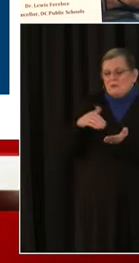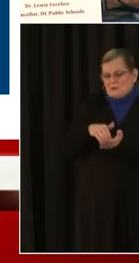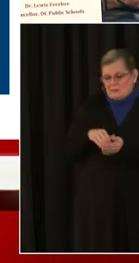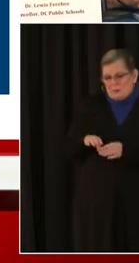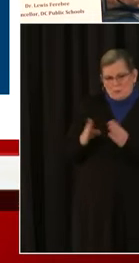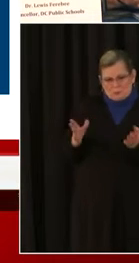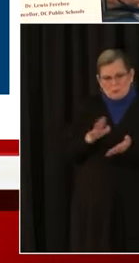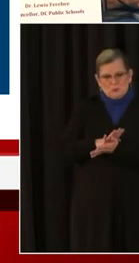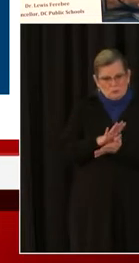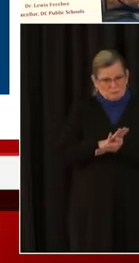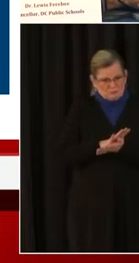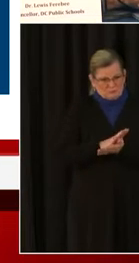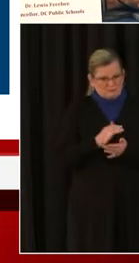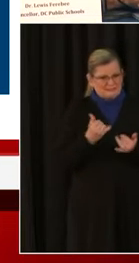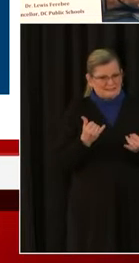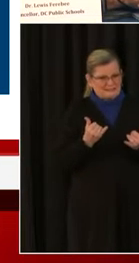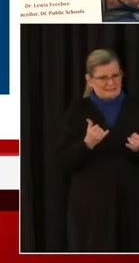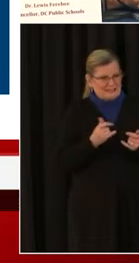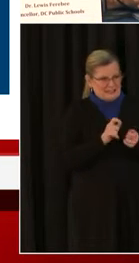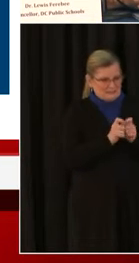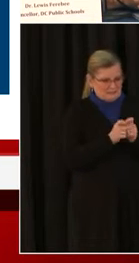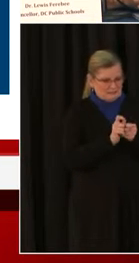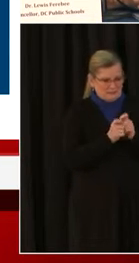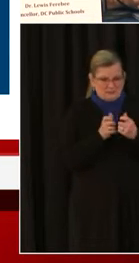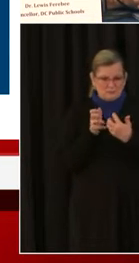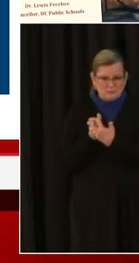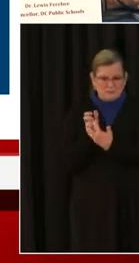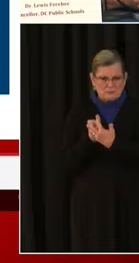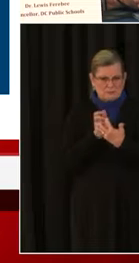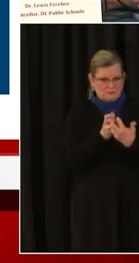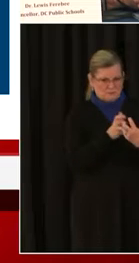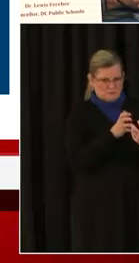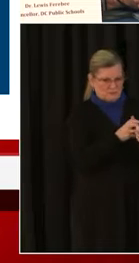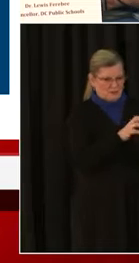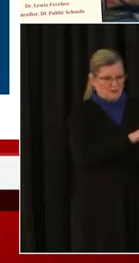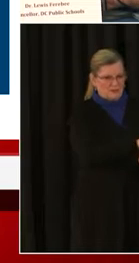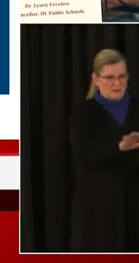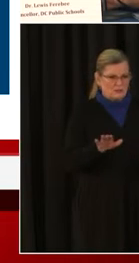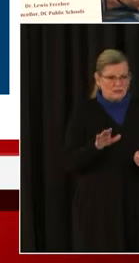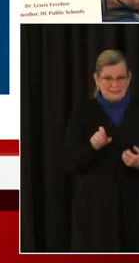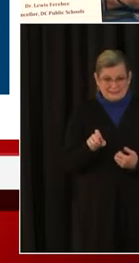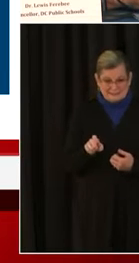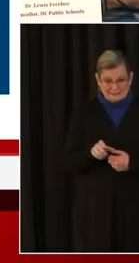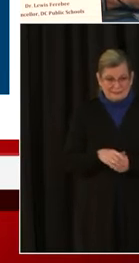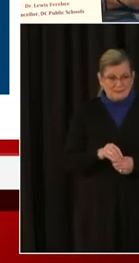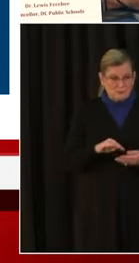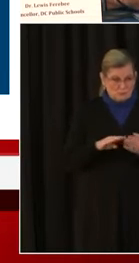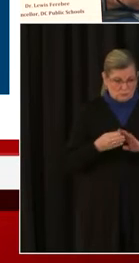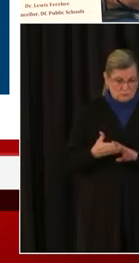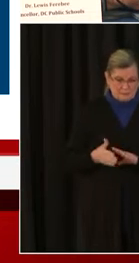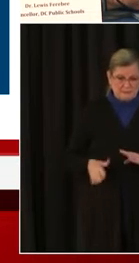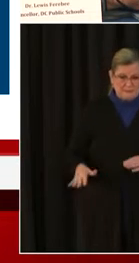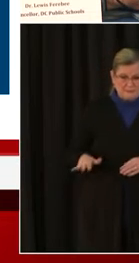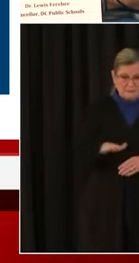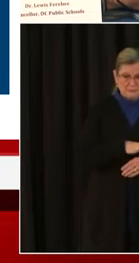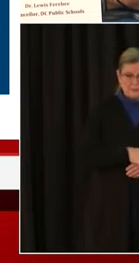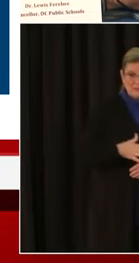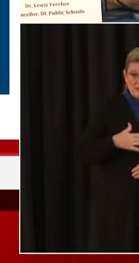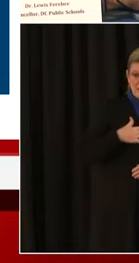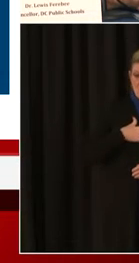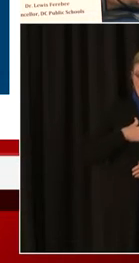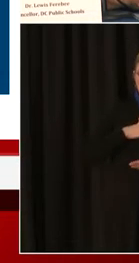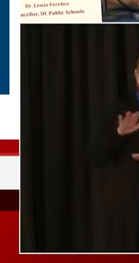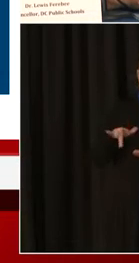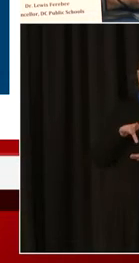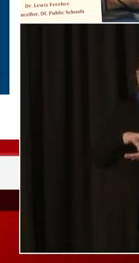and tailored to the needs of their school community. The plans were developed with some guardrails that were provided by our central service